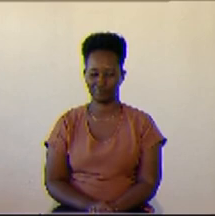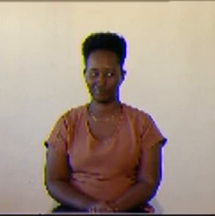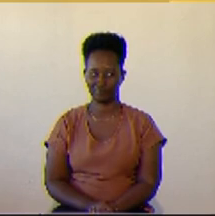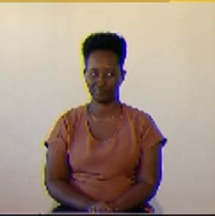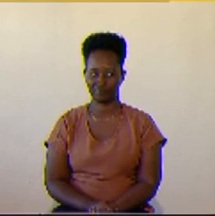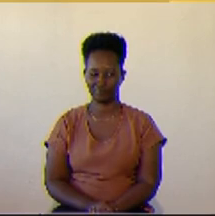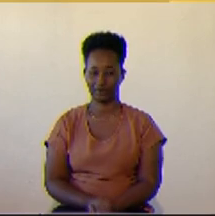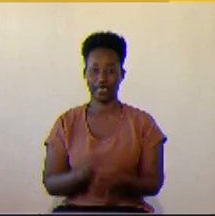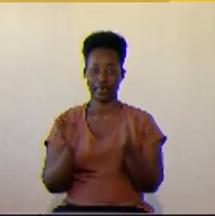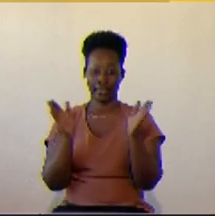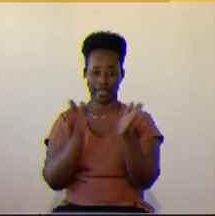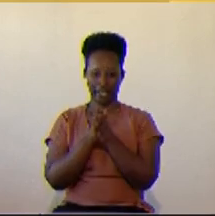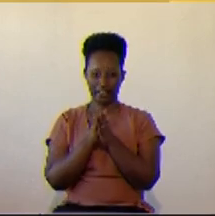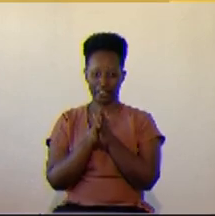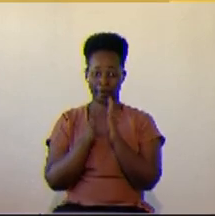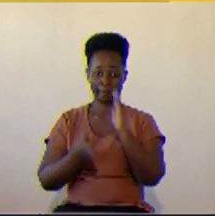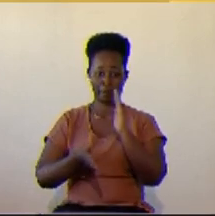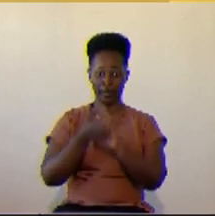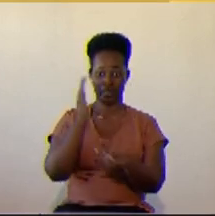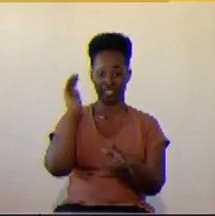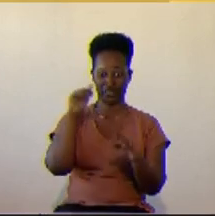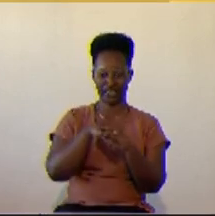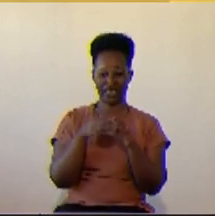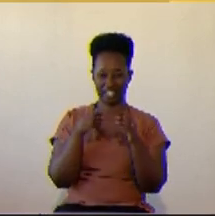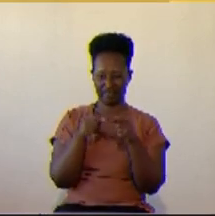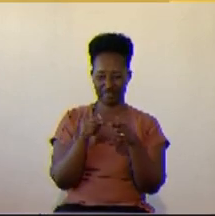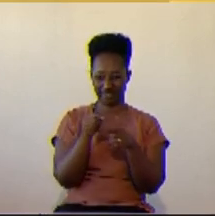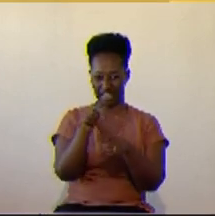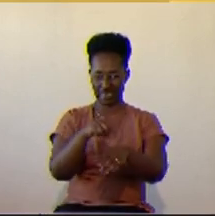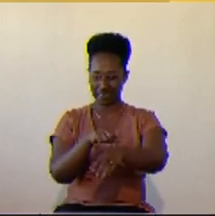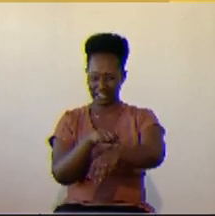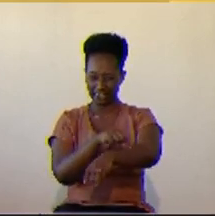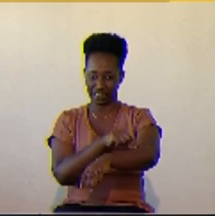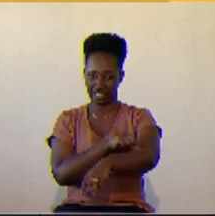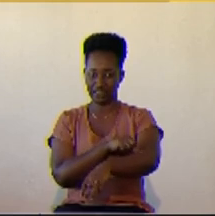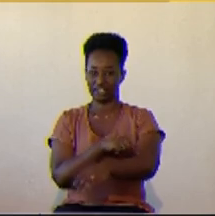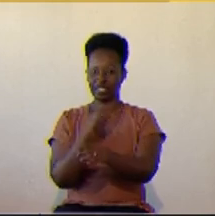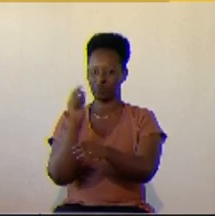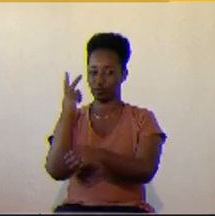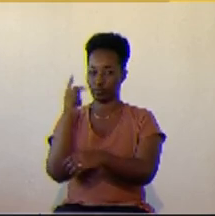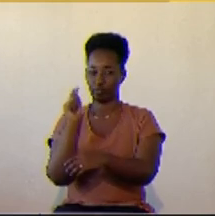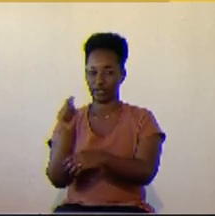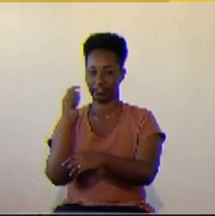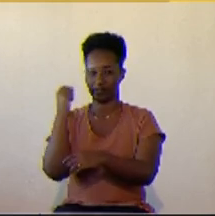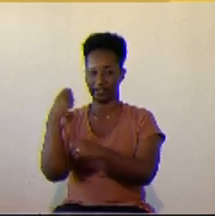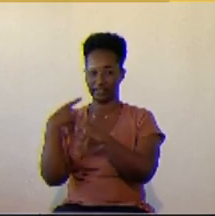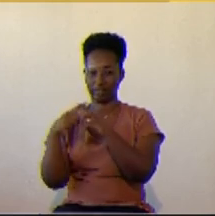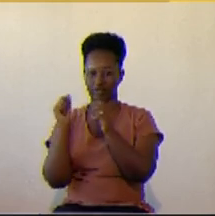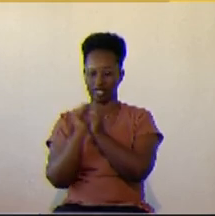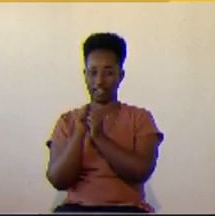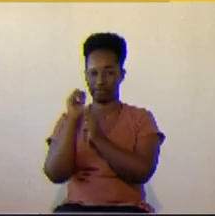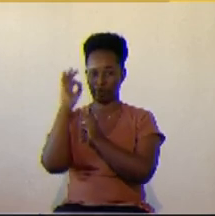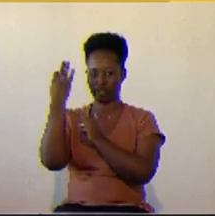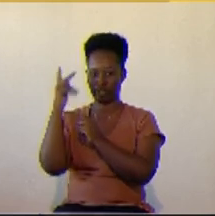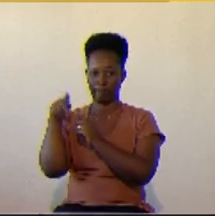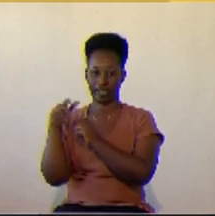vein is 2.5 times 10 to the power 3 pascals. So how high above the insertion point must the container be